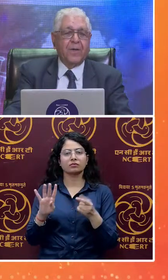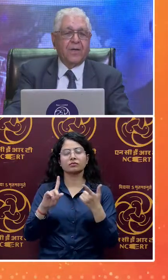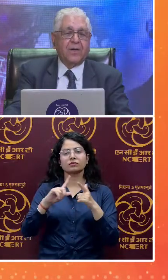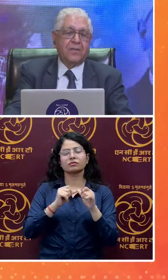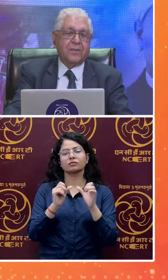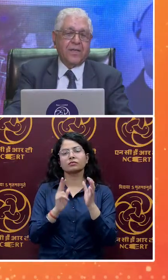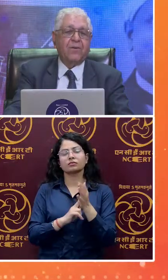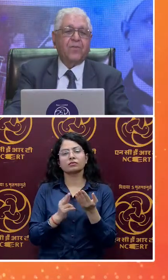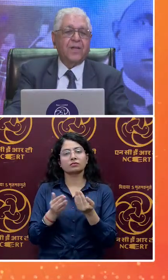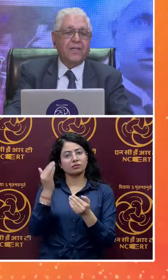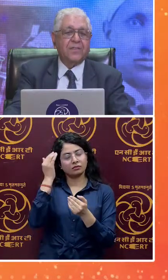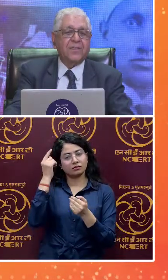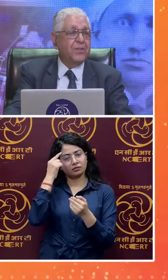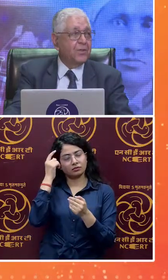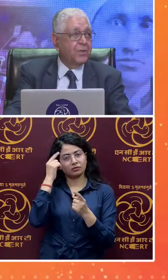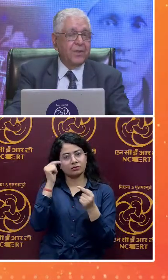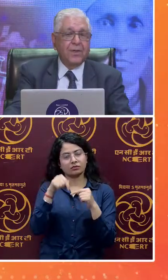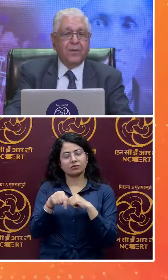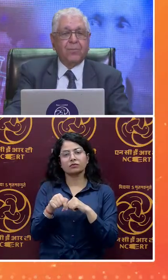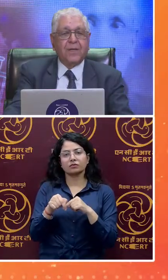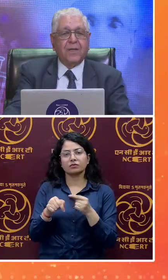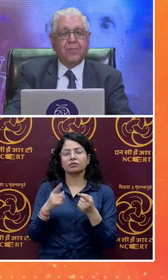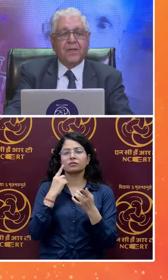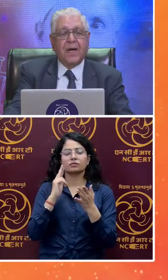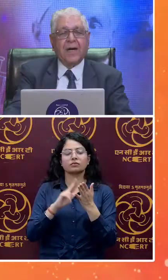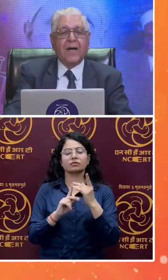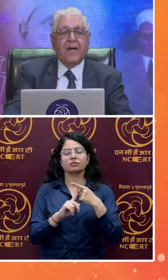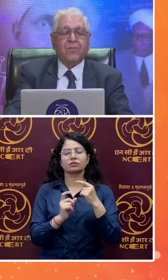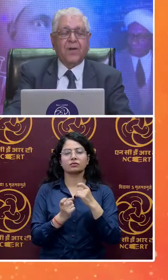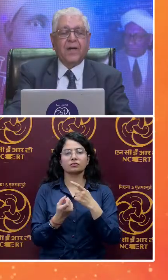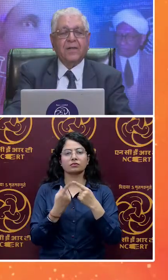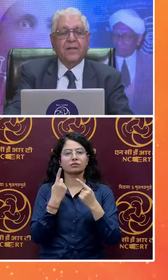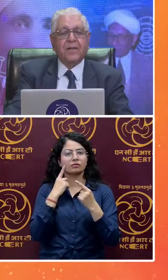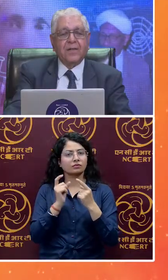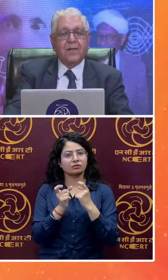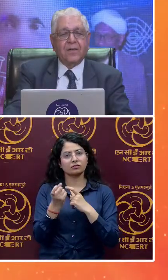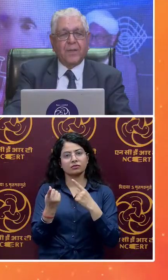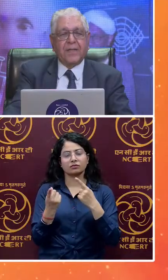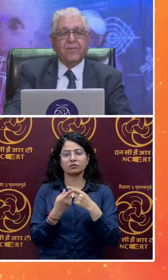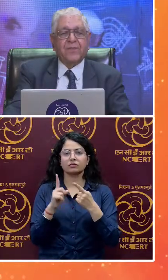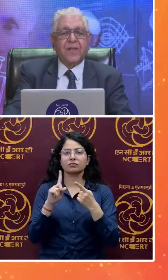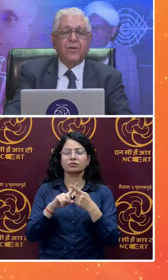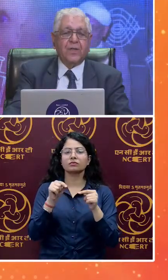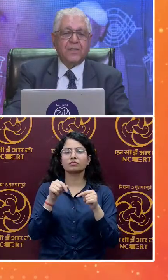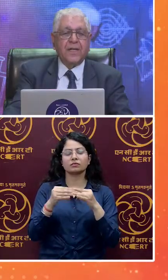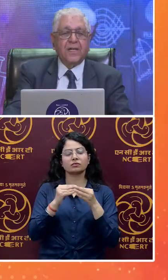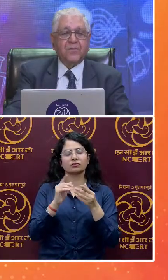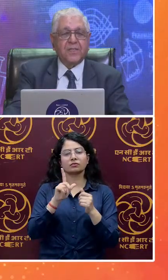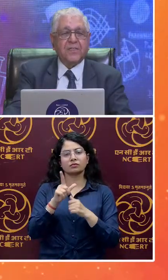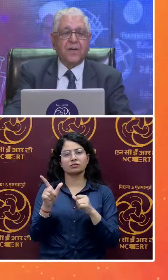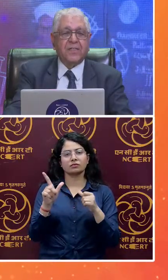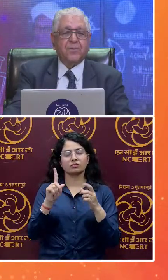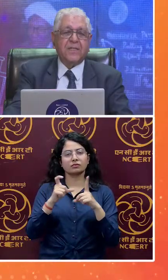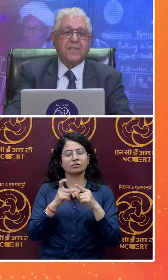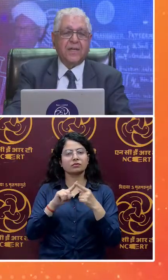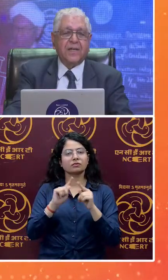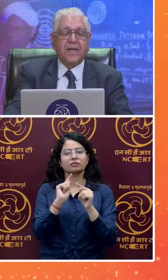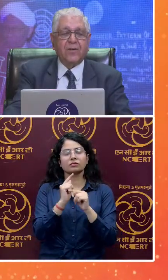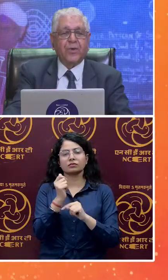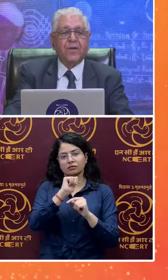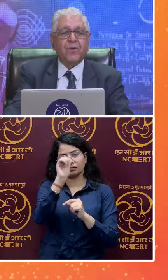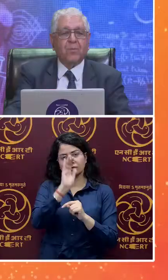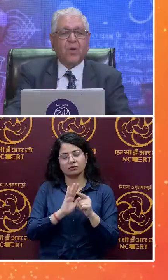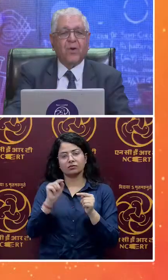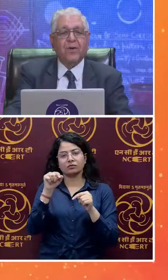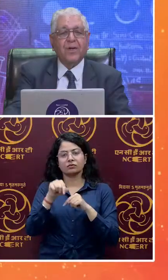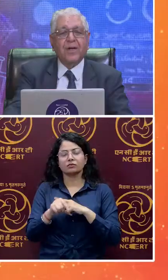getting him the site for the institute. But Bhatnagar had a friend, Baldev Singh, who was India's first defense minister. He had